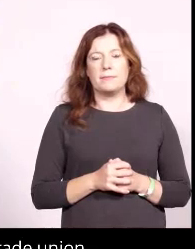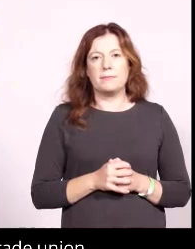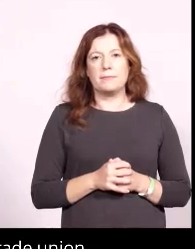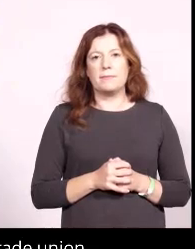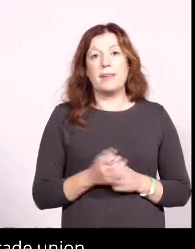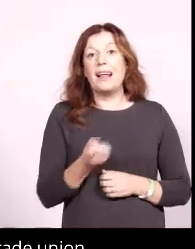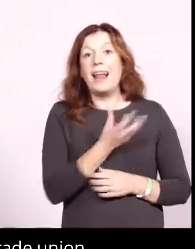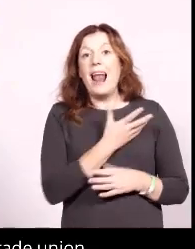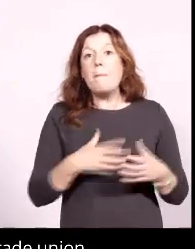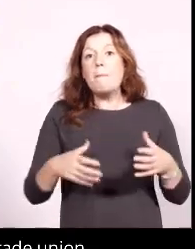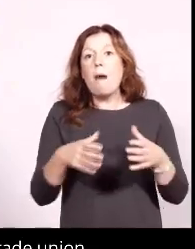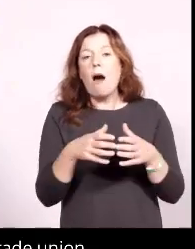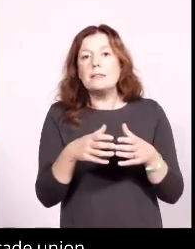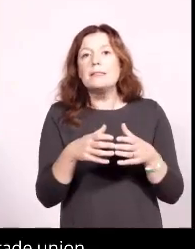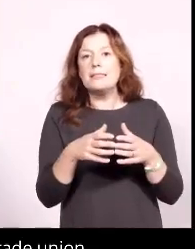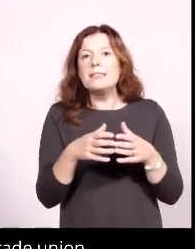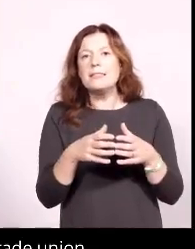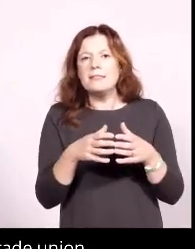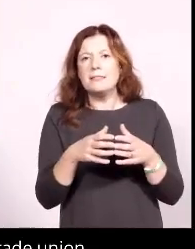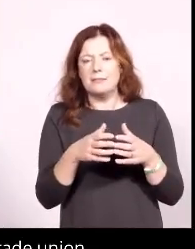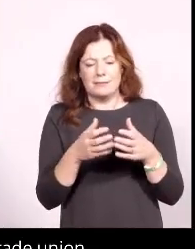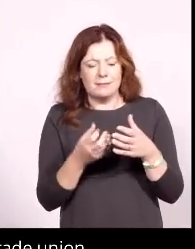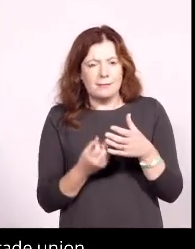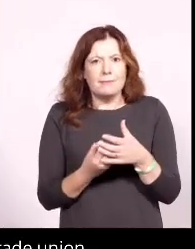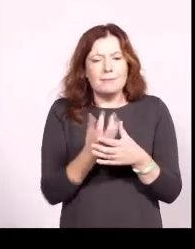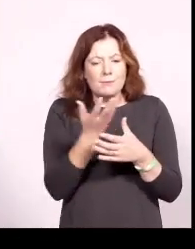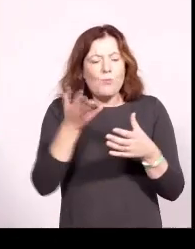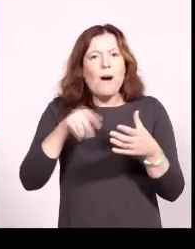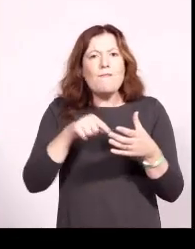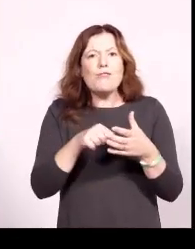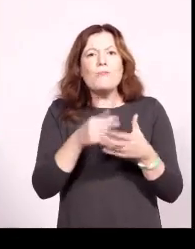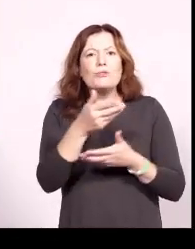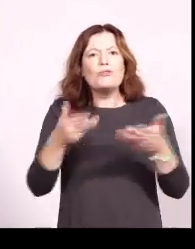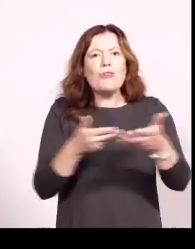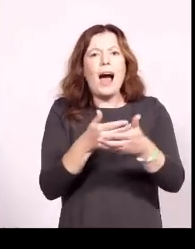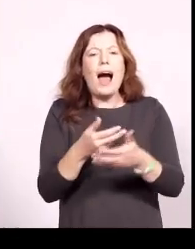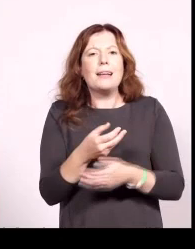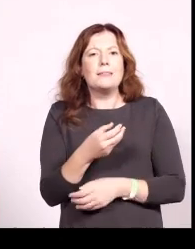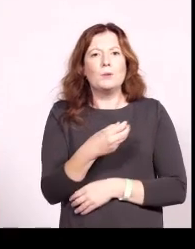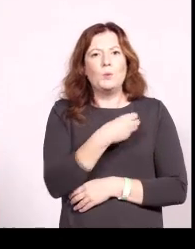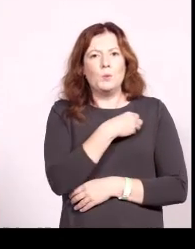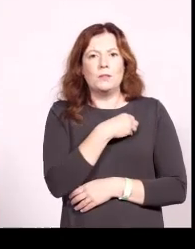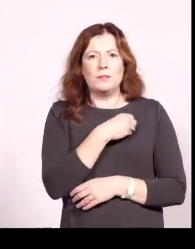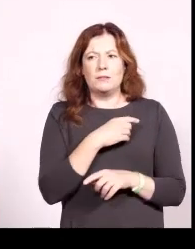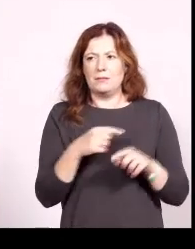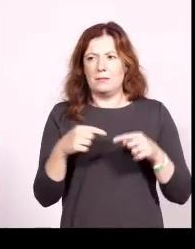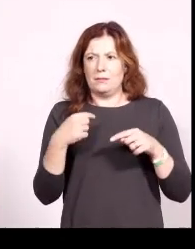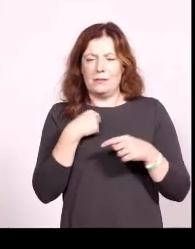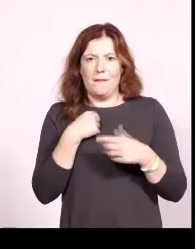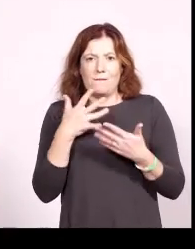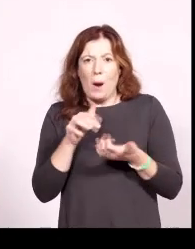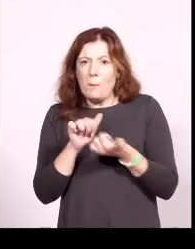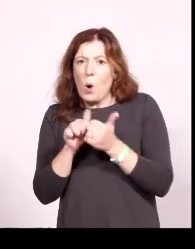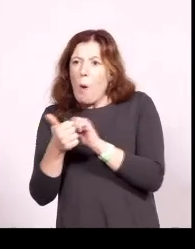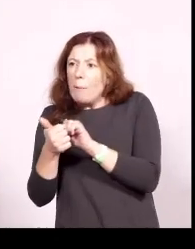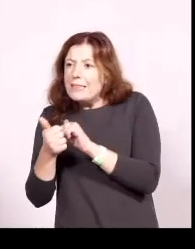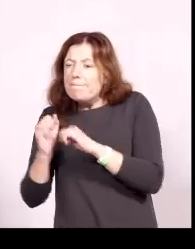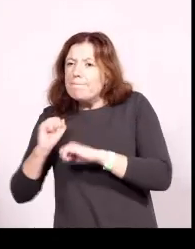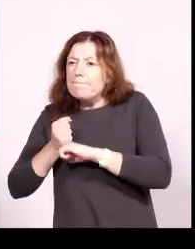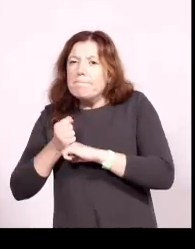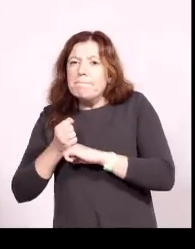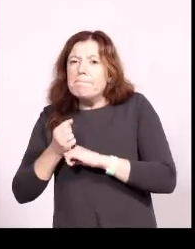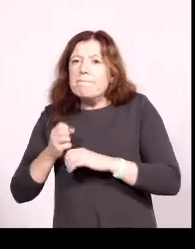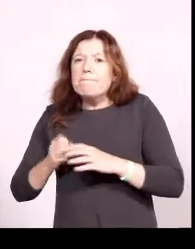As the Labour Party was born from the trade union movement, the Co-op Party comes from cooperatives. It is a